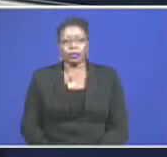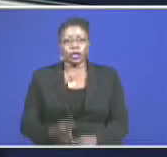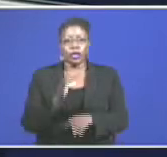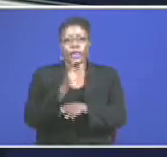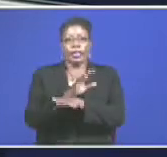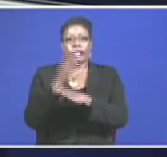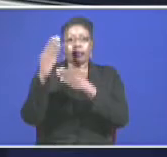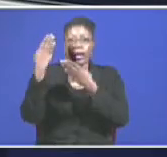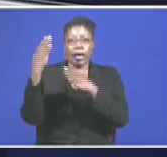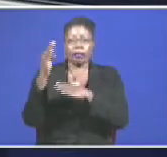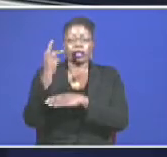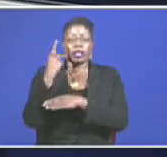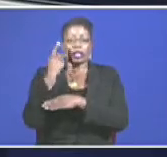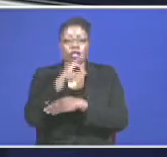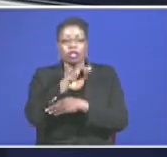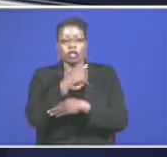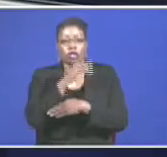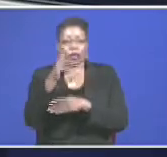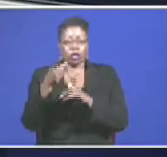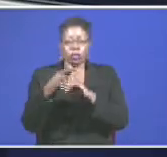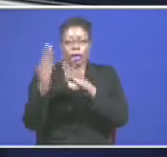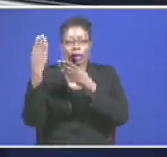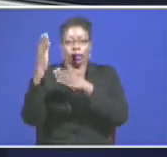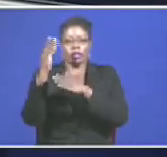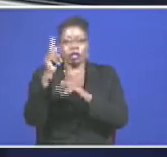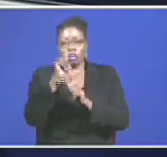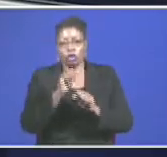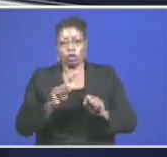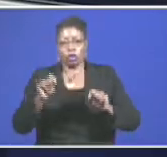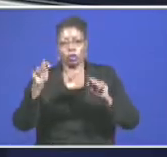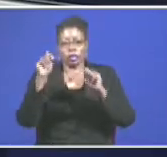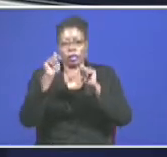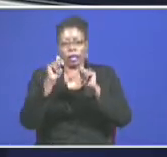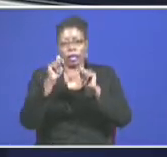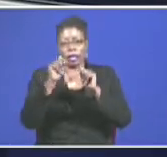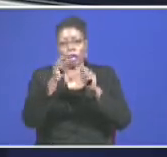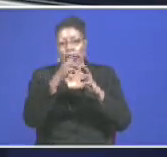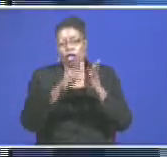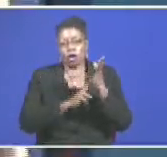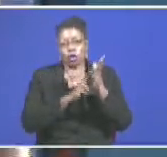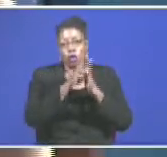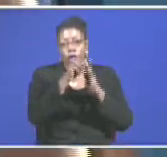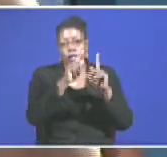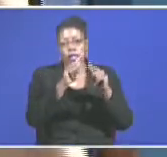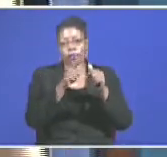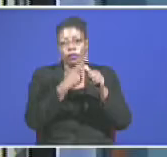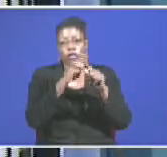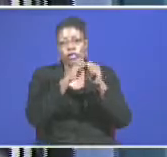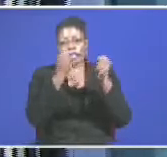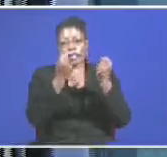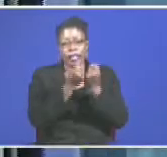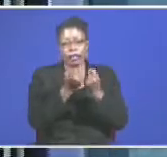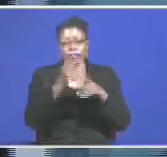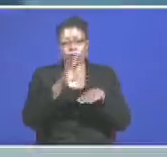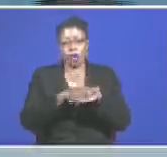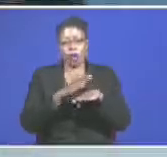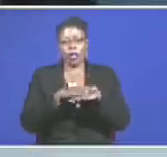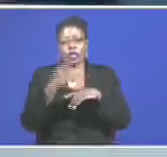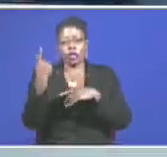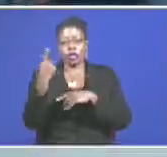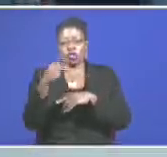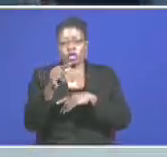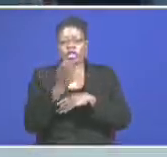Good evening, Bahamas. I'm Kelsey Johnson. Welcome to Sports Tuesday. The Toledo Rockets was the first team to hit the greens today, getting in